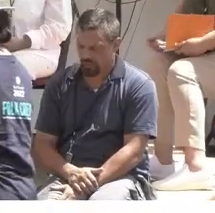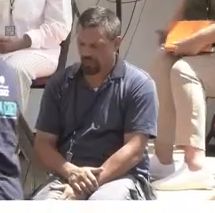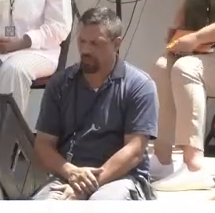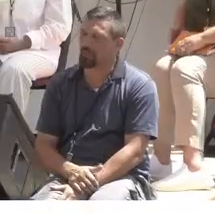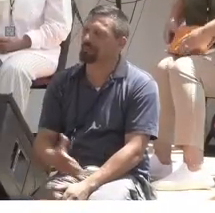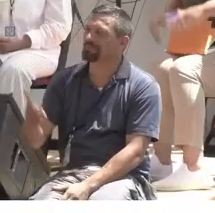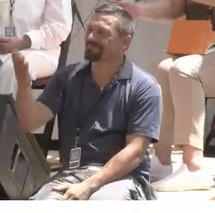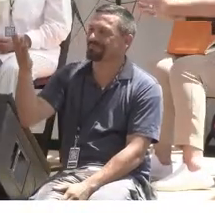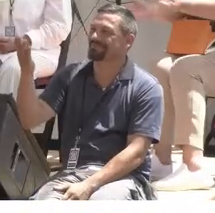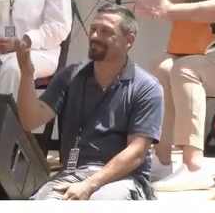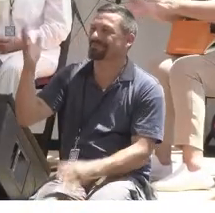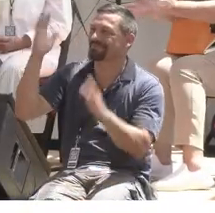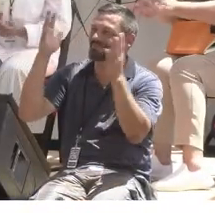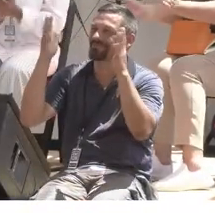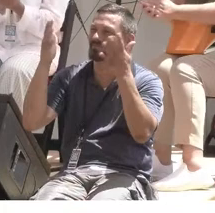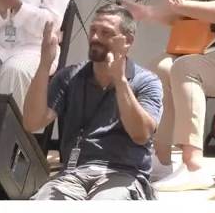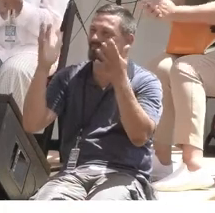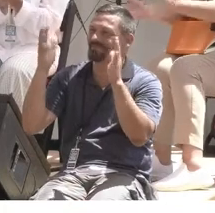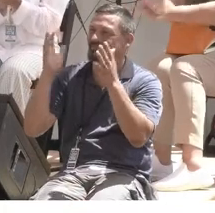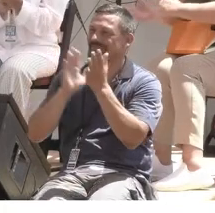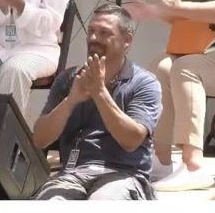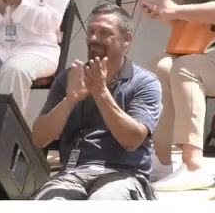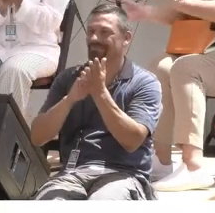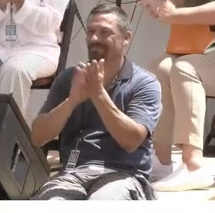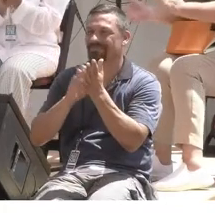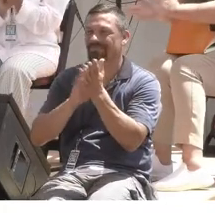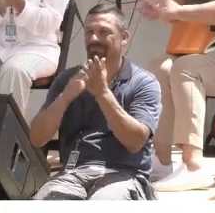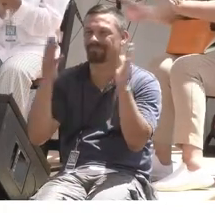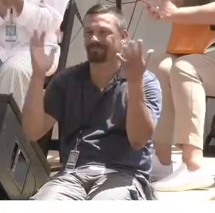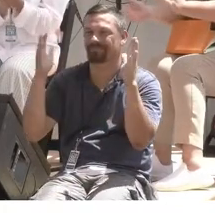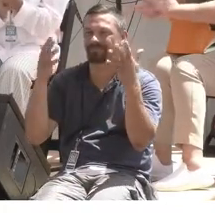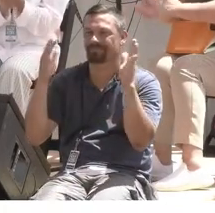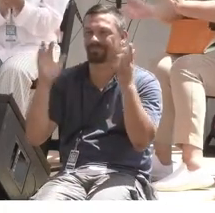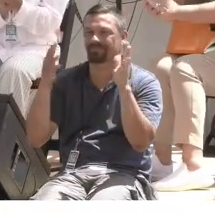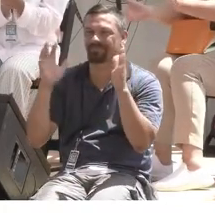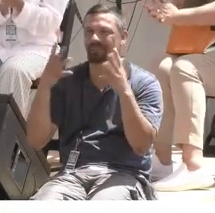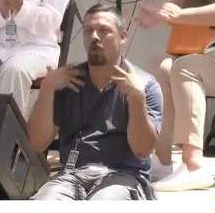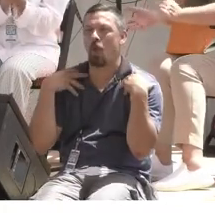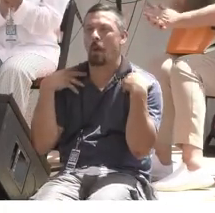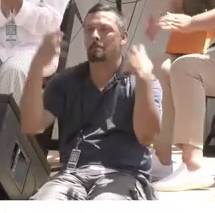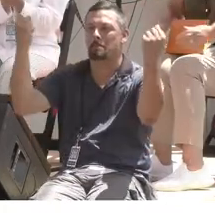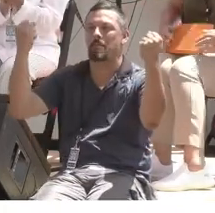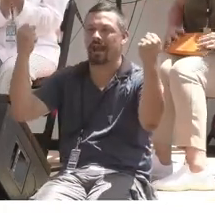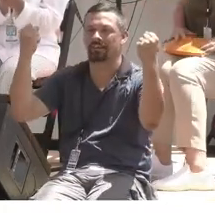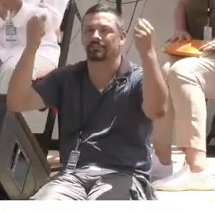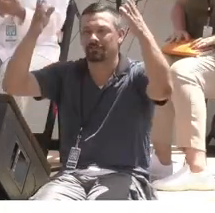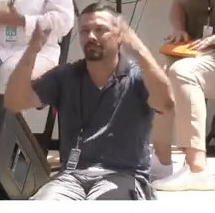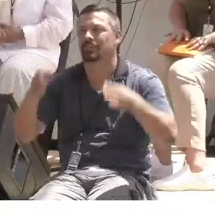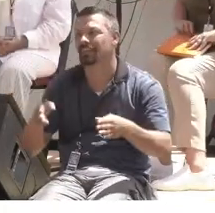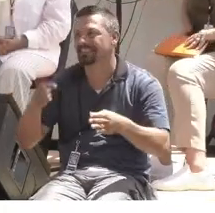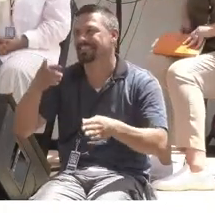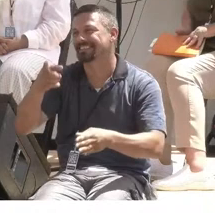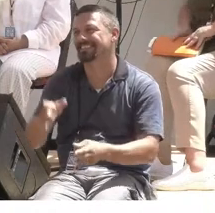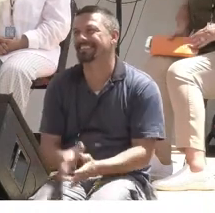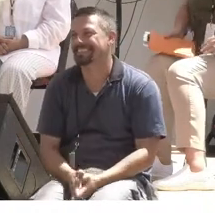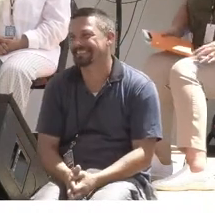Yes, I love this. Give this lady a round of applause. The bravest lady today at the Folklife